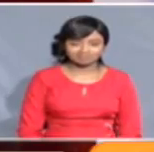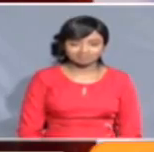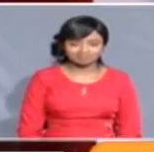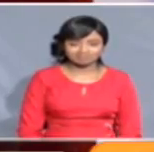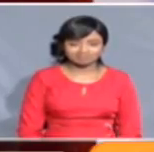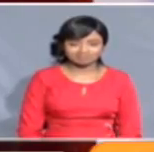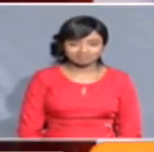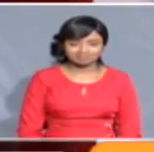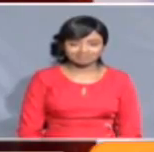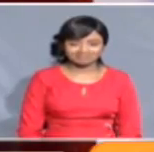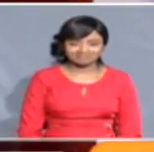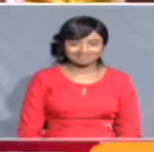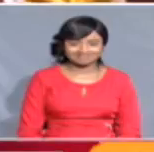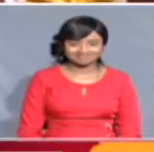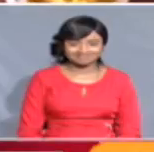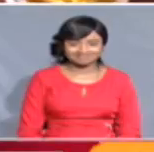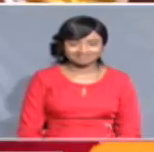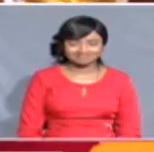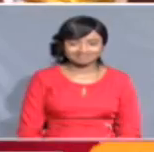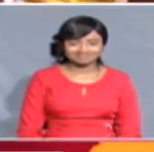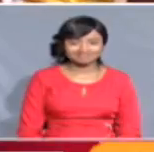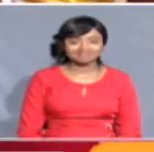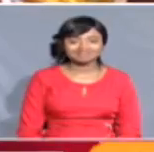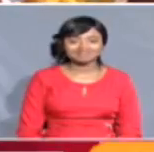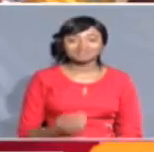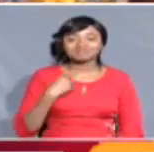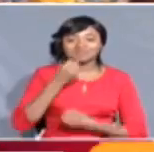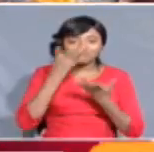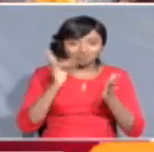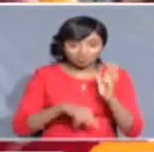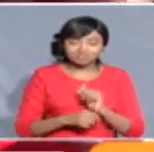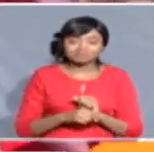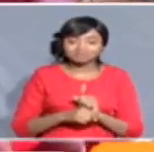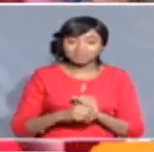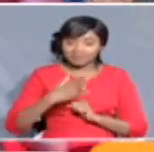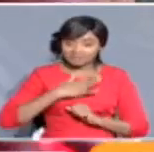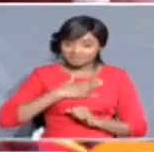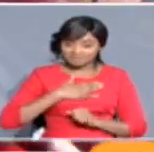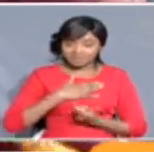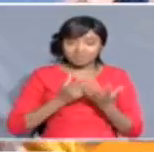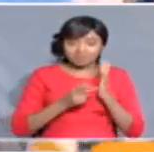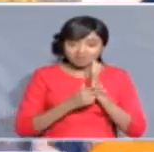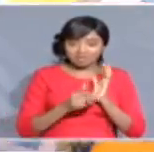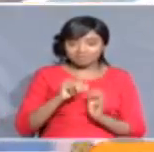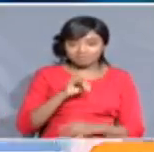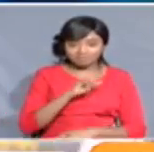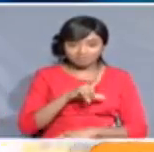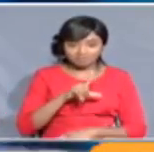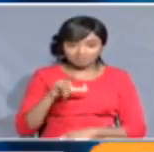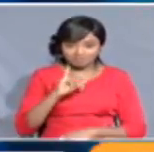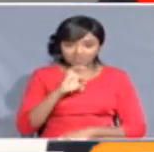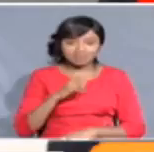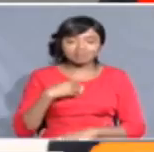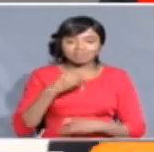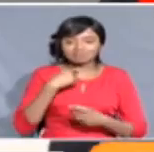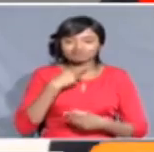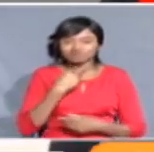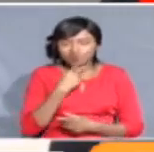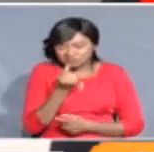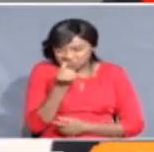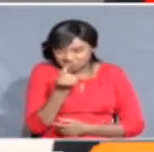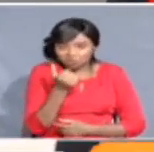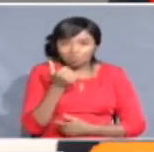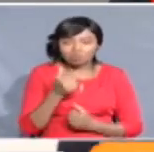Sí. I just told you, my name is Millie. I'm from Kenya. I speak a little Spanish.